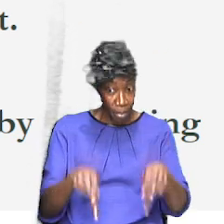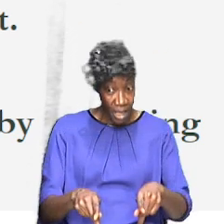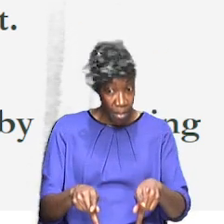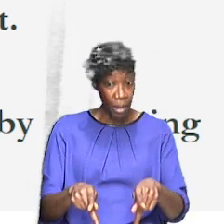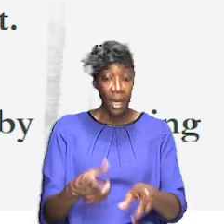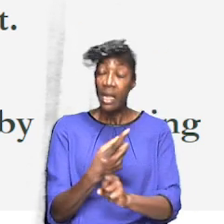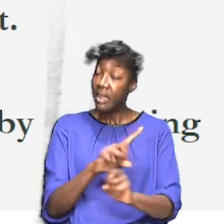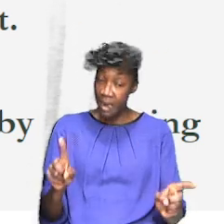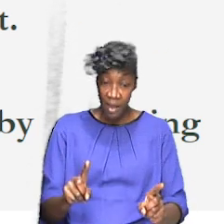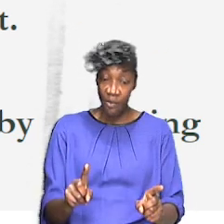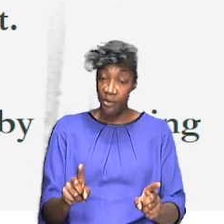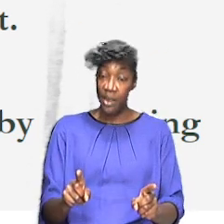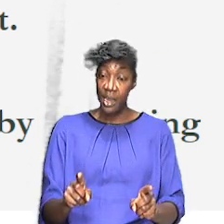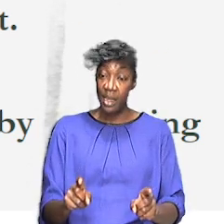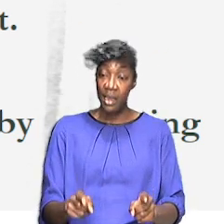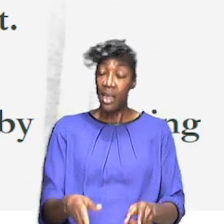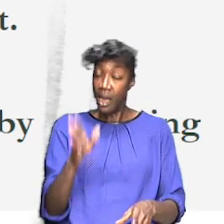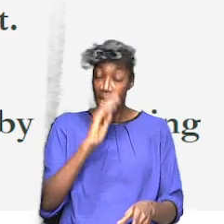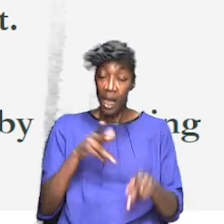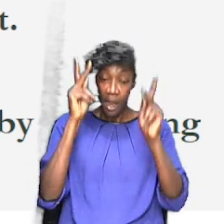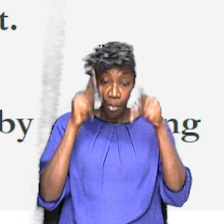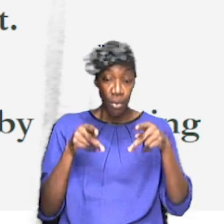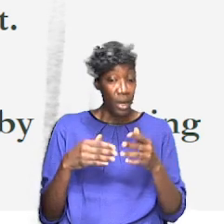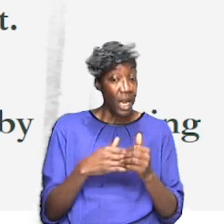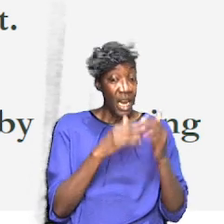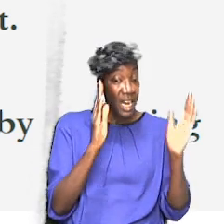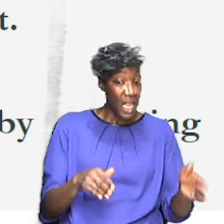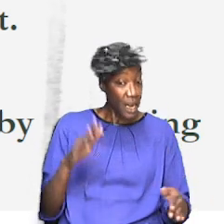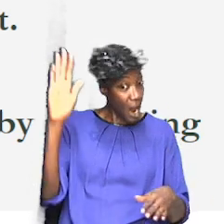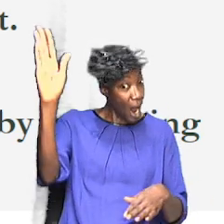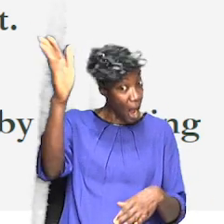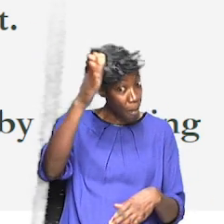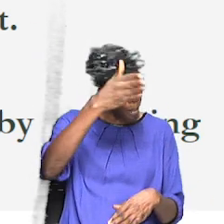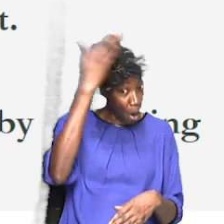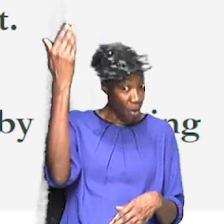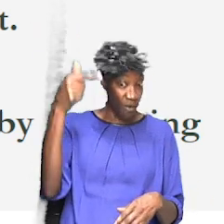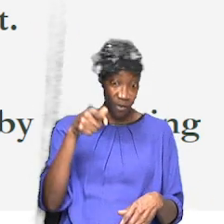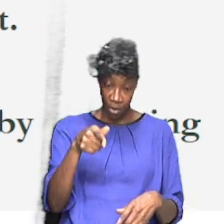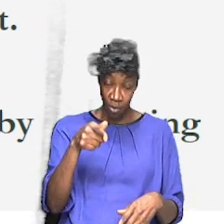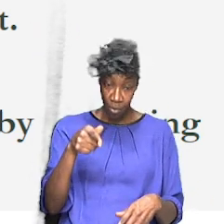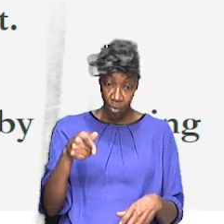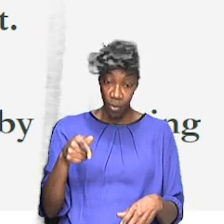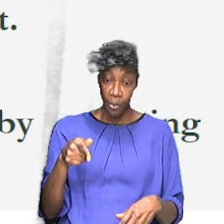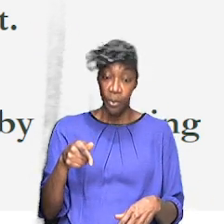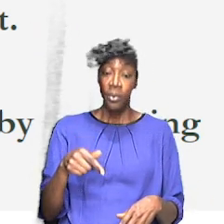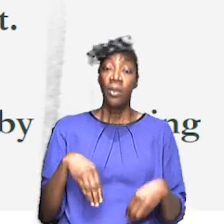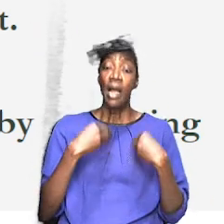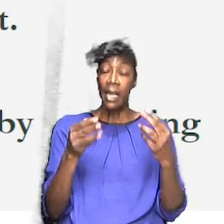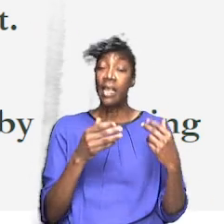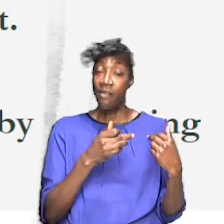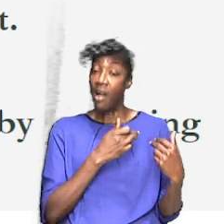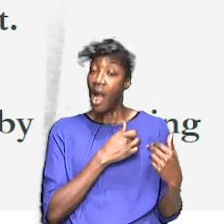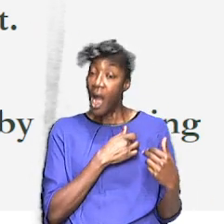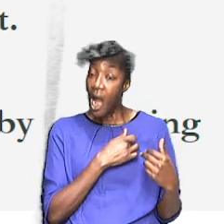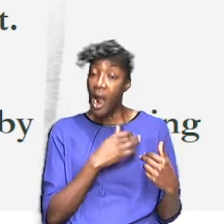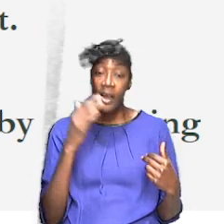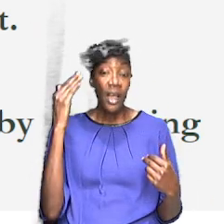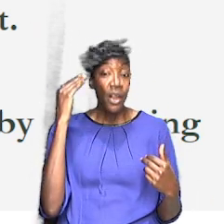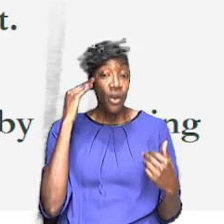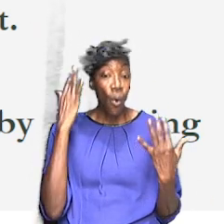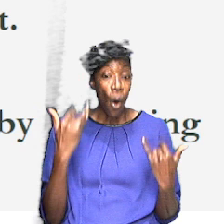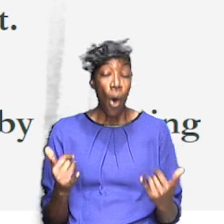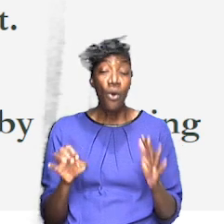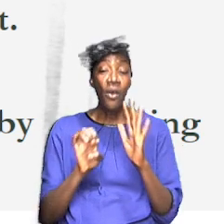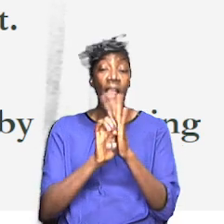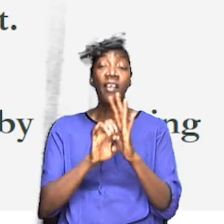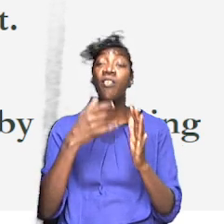place, a leader above us. Amen. And God has given him a heart and knows how to express himself to